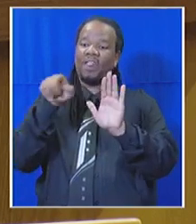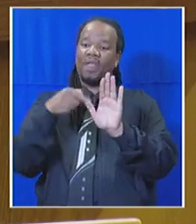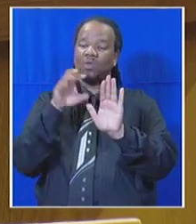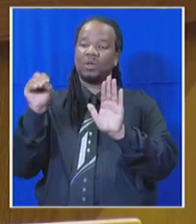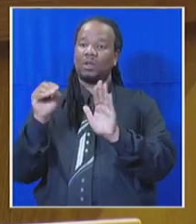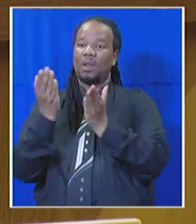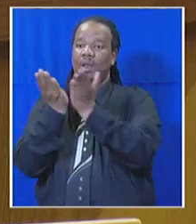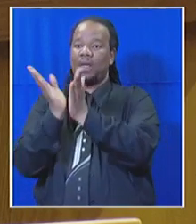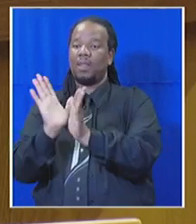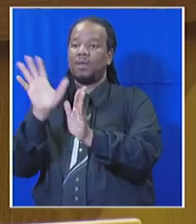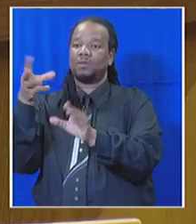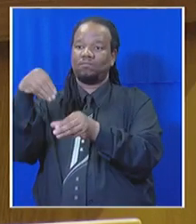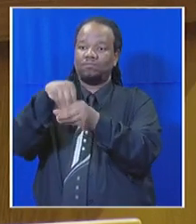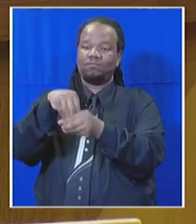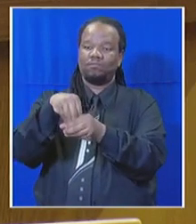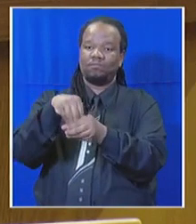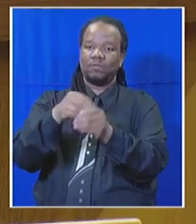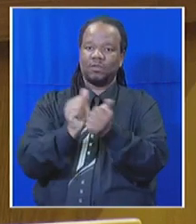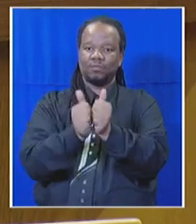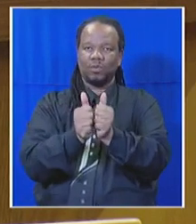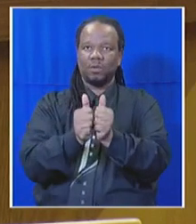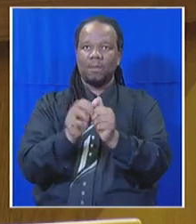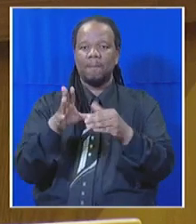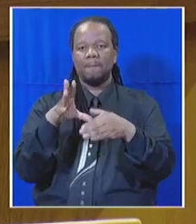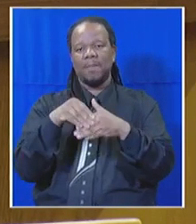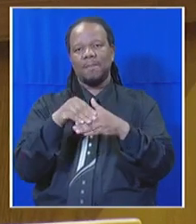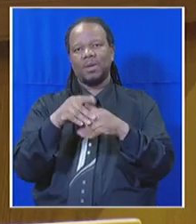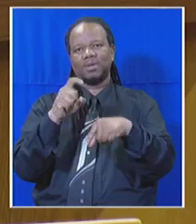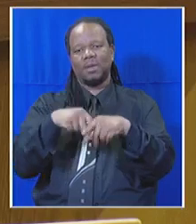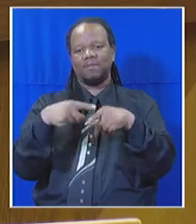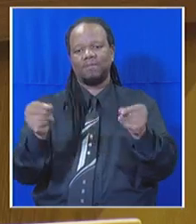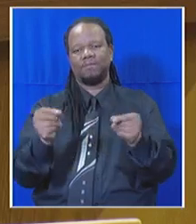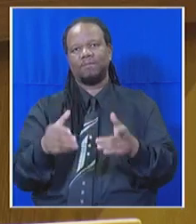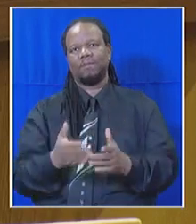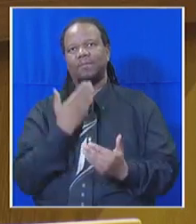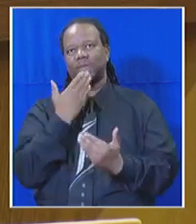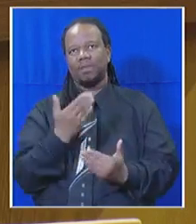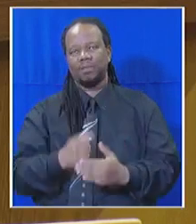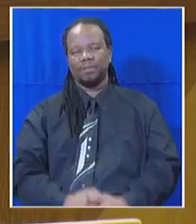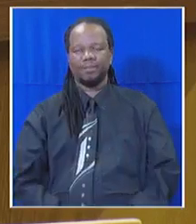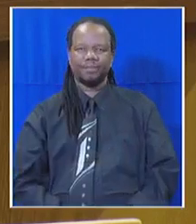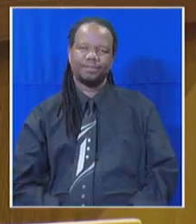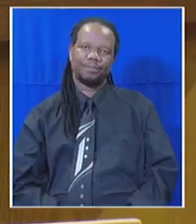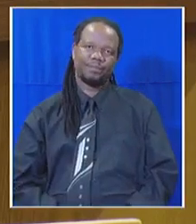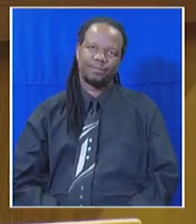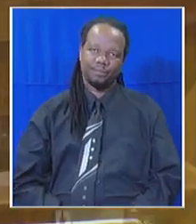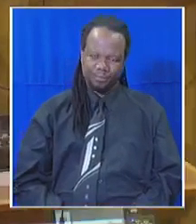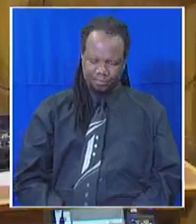sport, but we will continue. Honorable Member, your time has expired. Thank you very much.